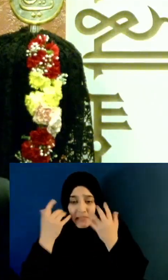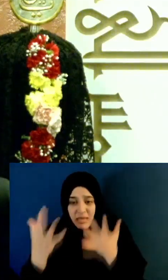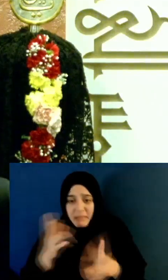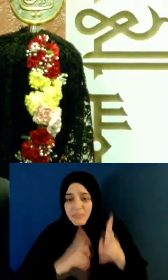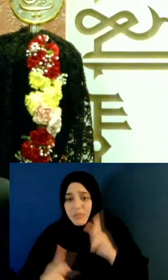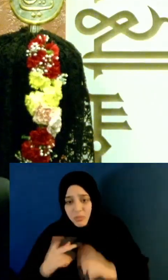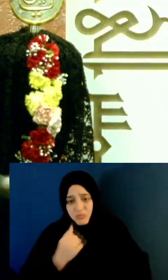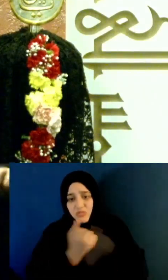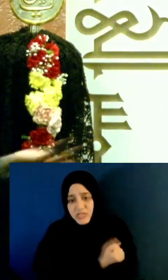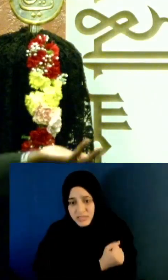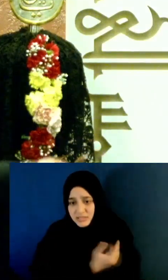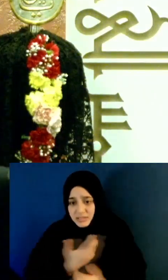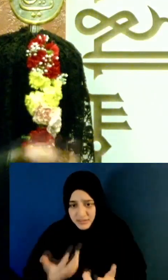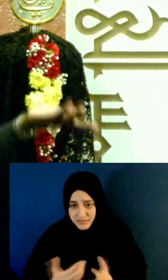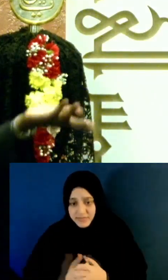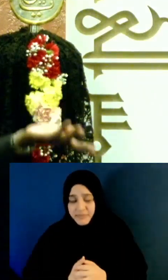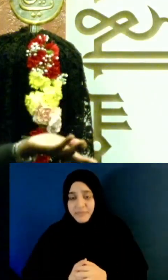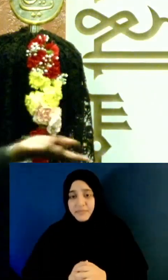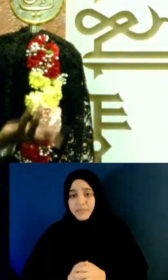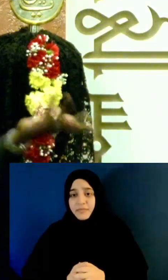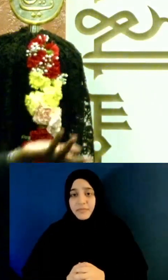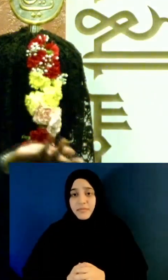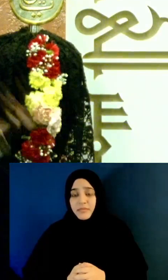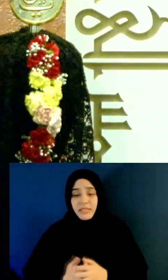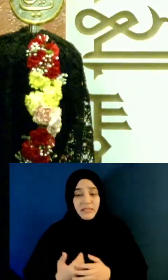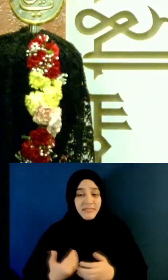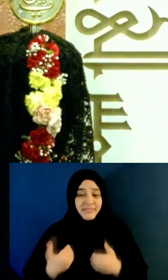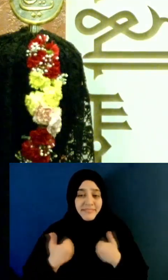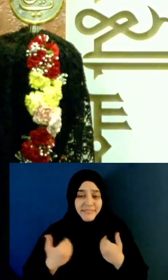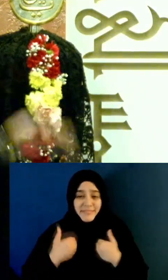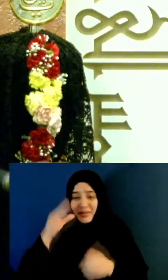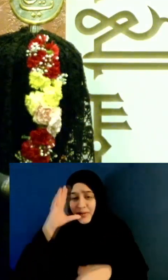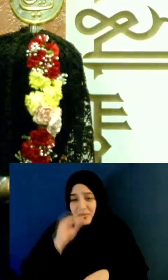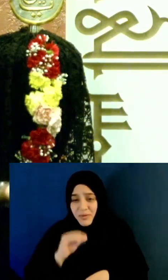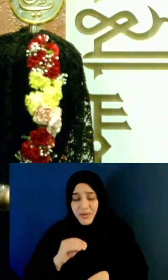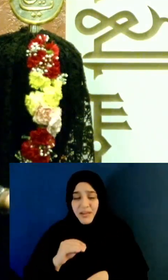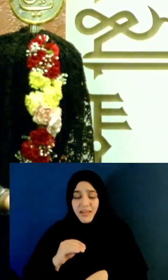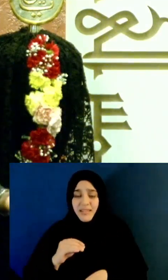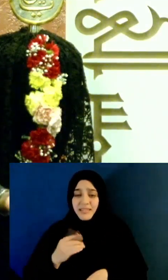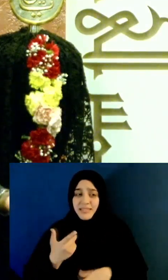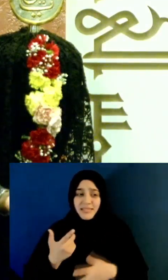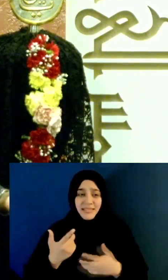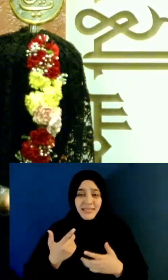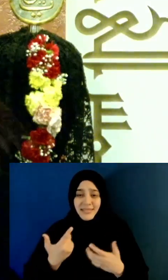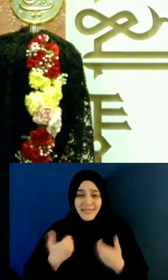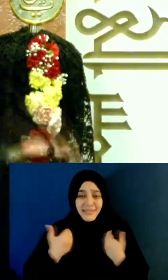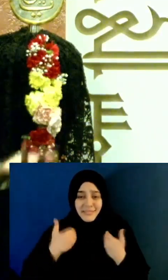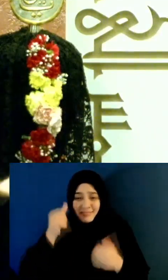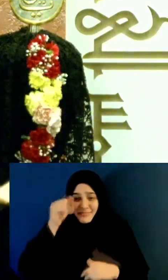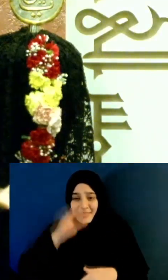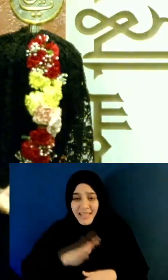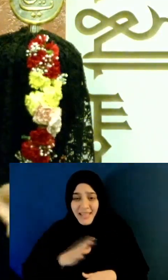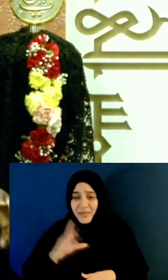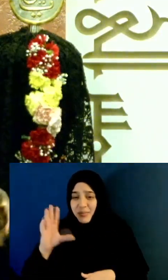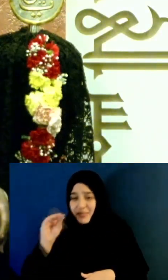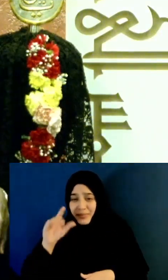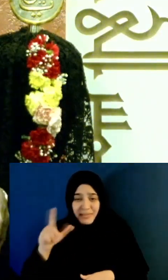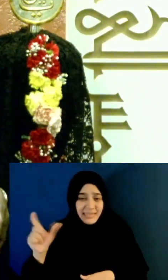But a Muslim will come, young boys, you know what, Shaykh Allah, stress. Stress to Allah.